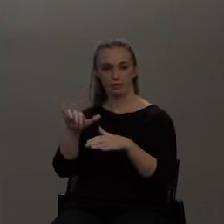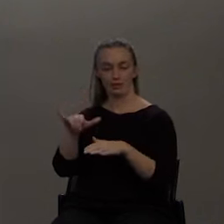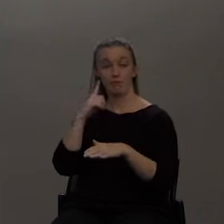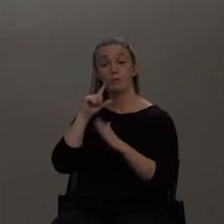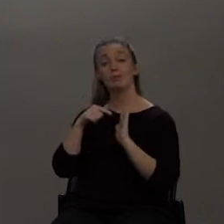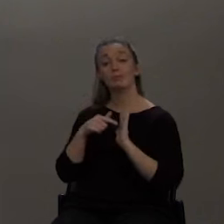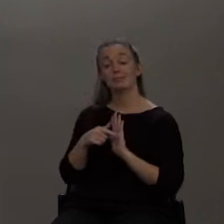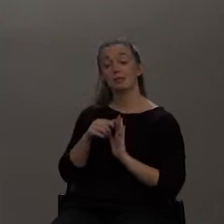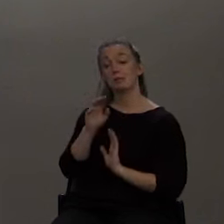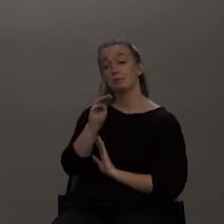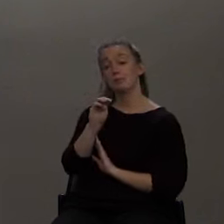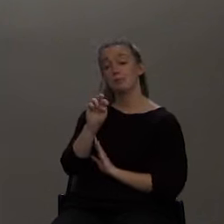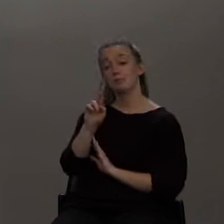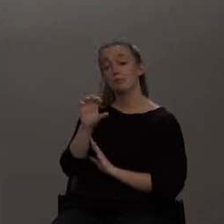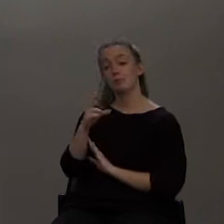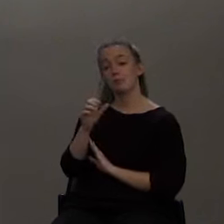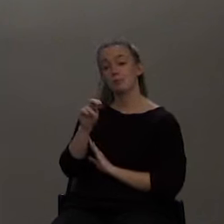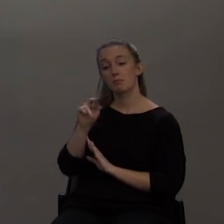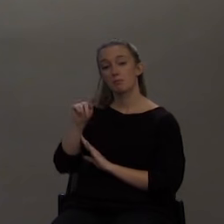Row,